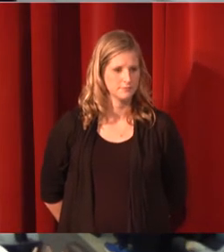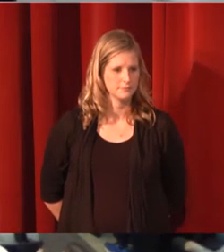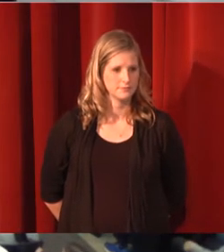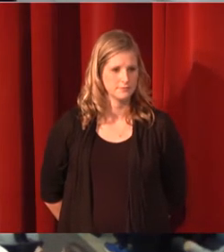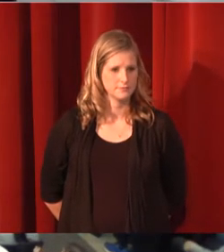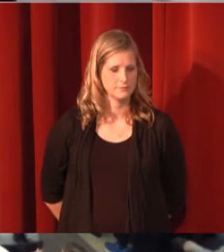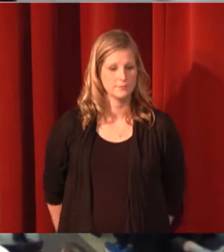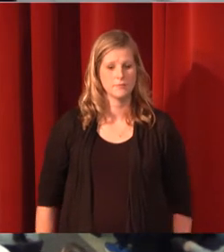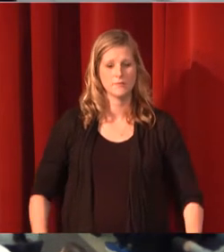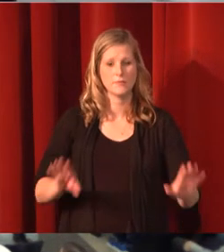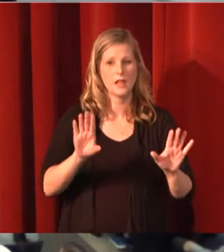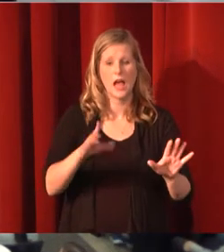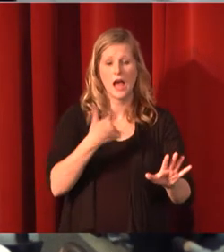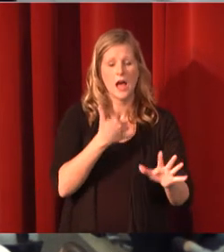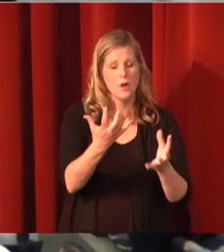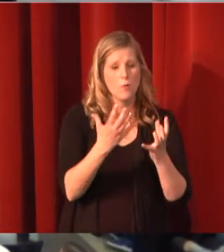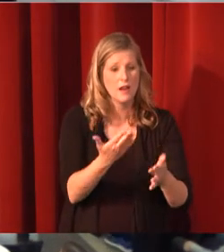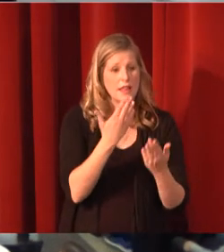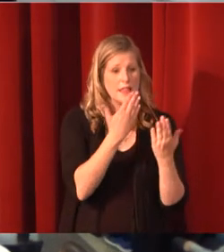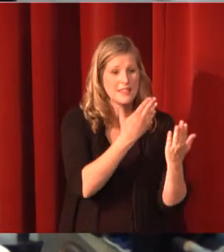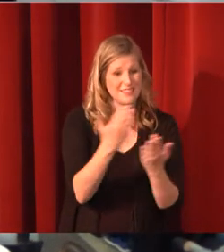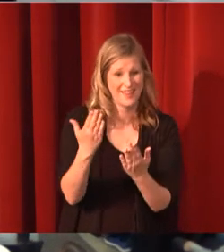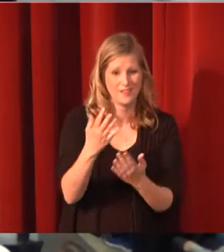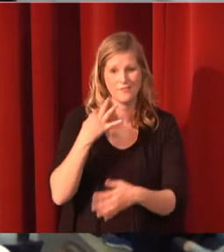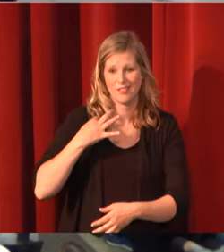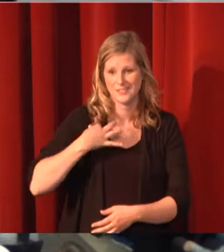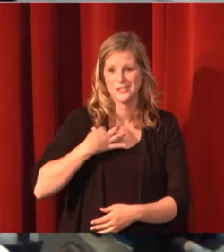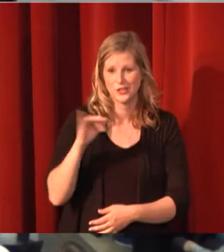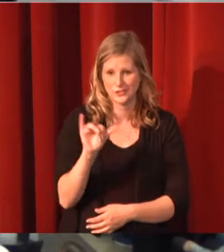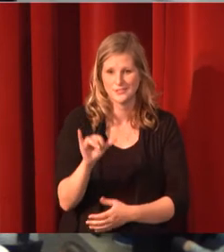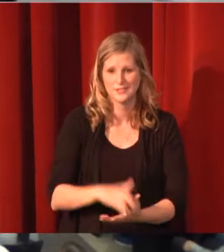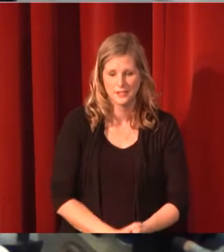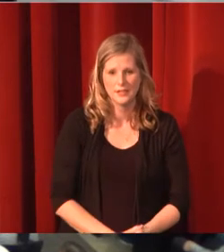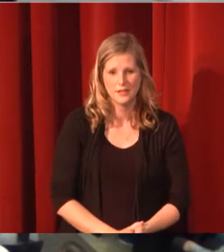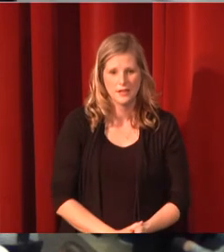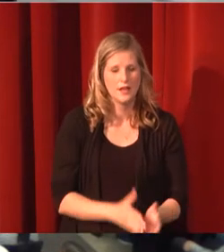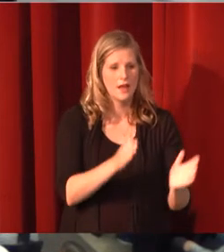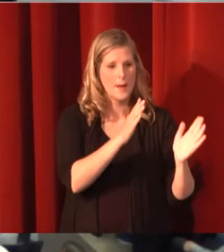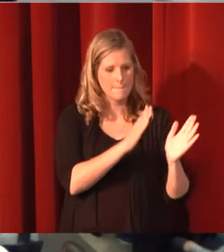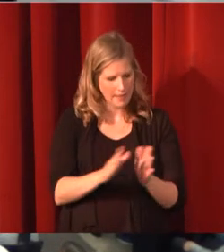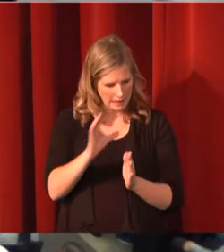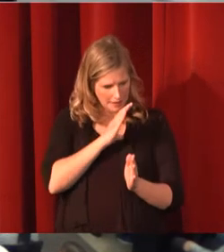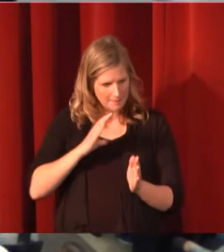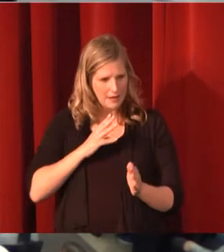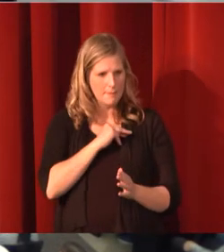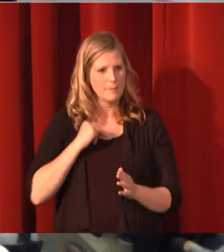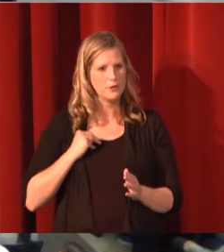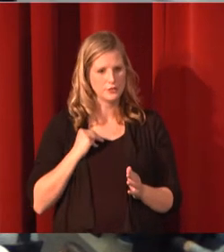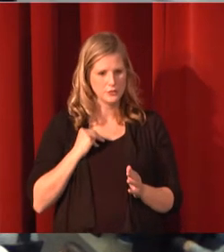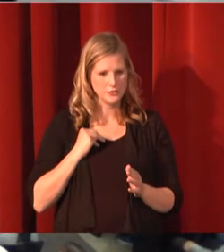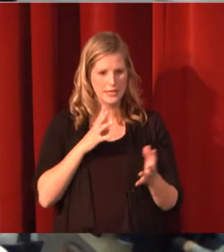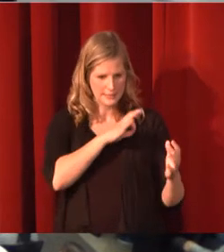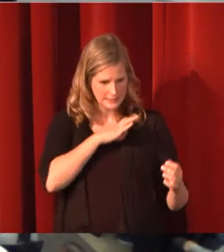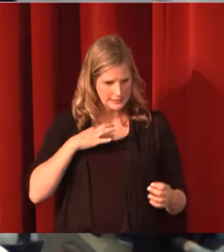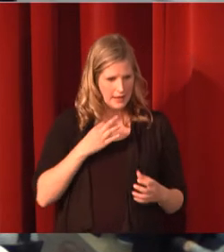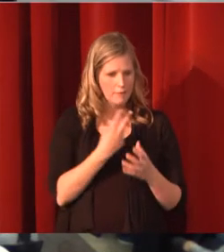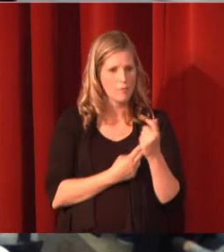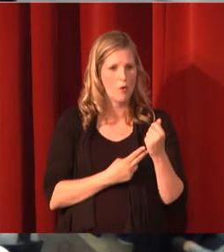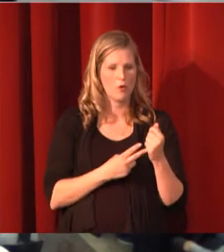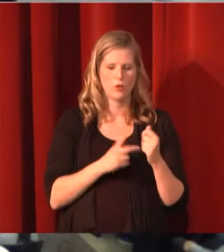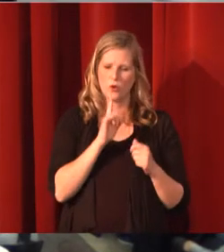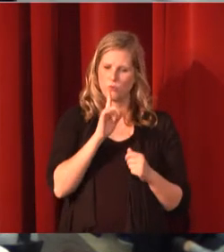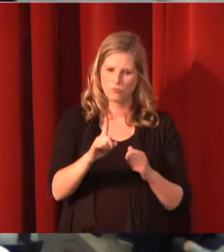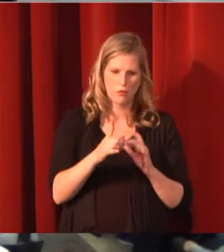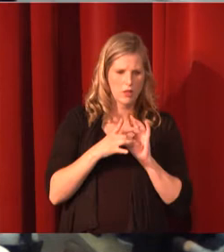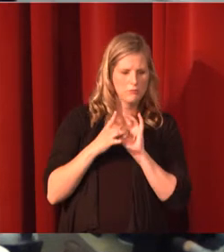I want to thank the volunteers the planning committee members and the staff who've worked